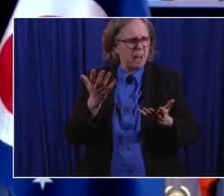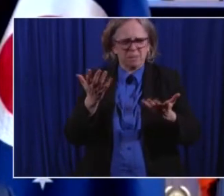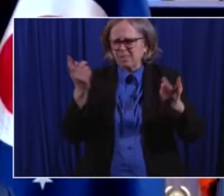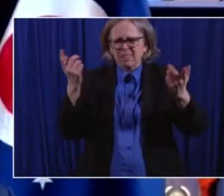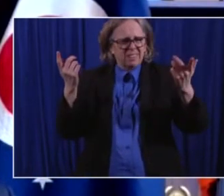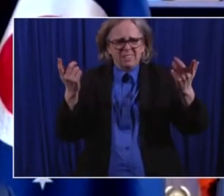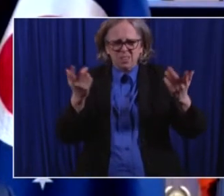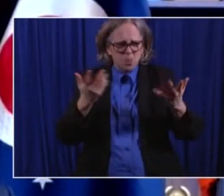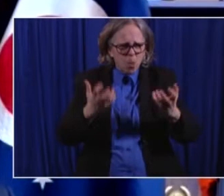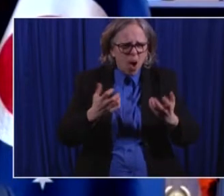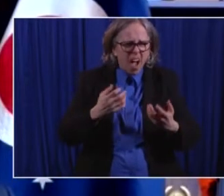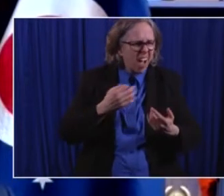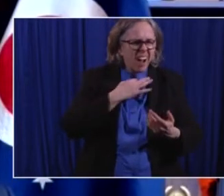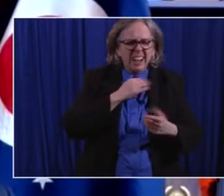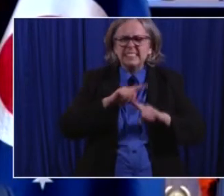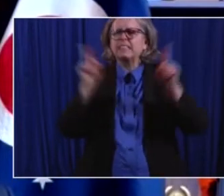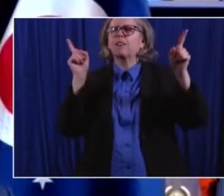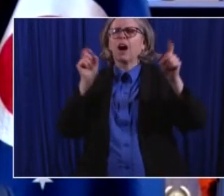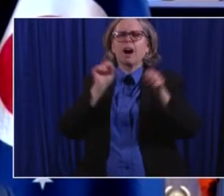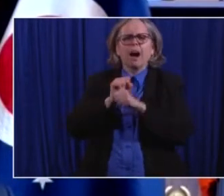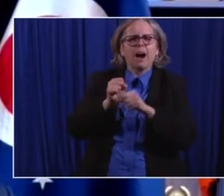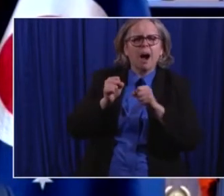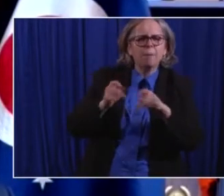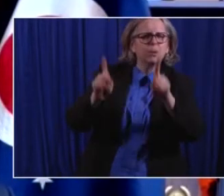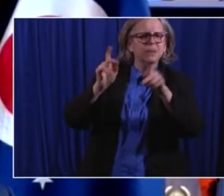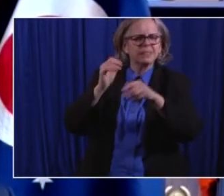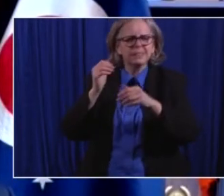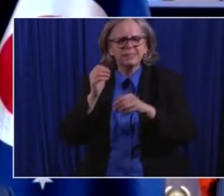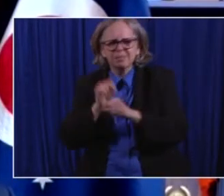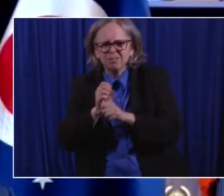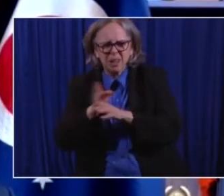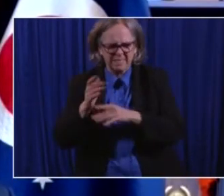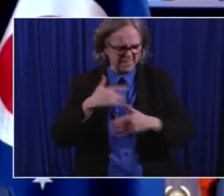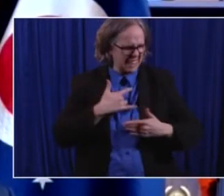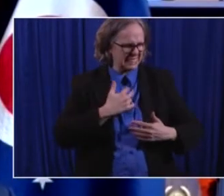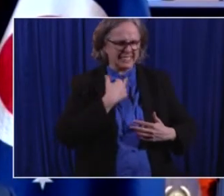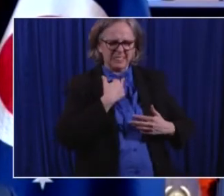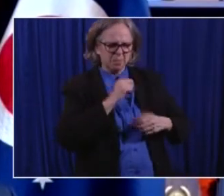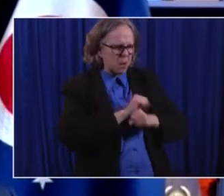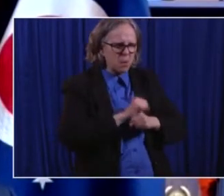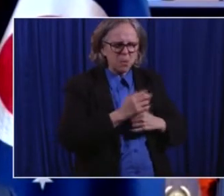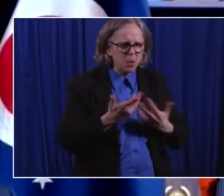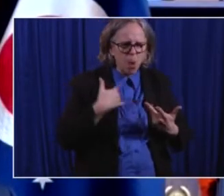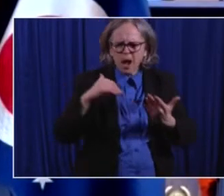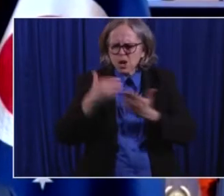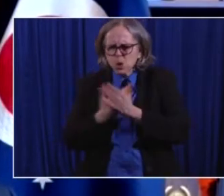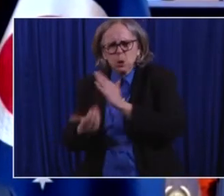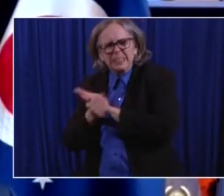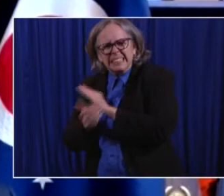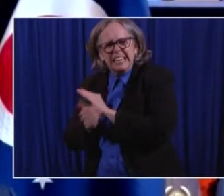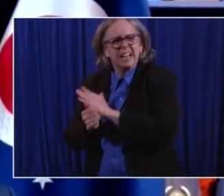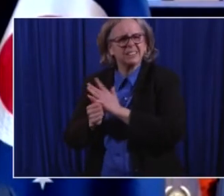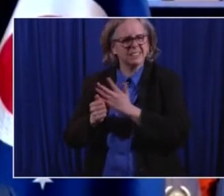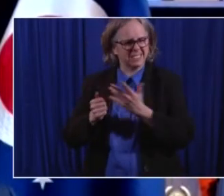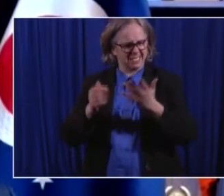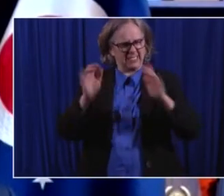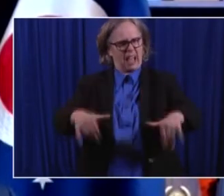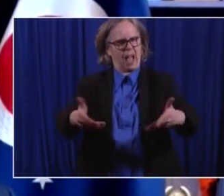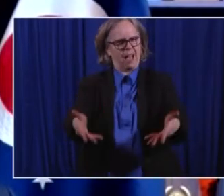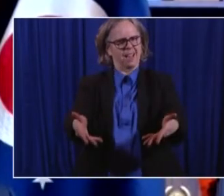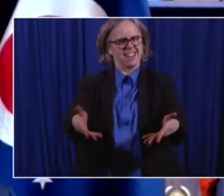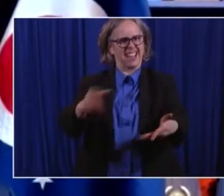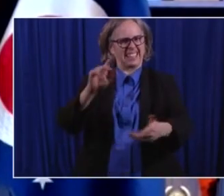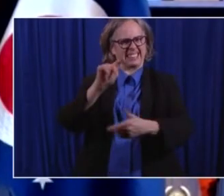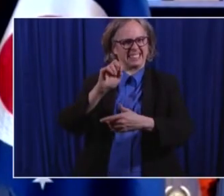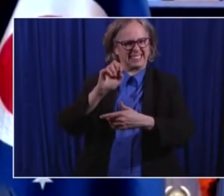are limited because of their need to upskill and refresh their skills. We have, through the Tech